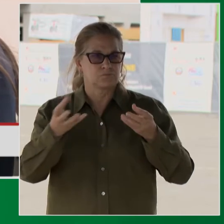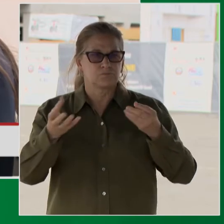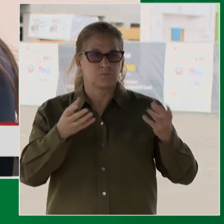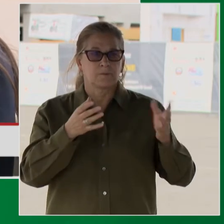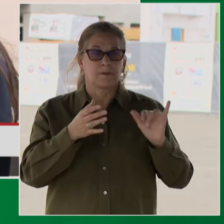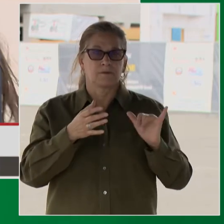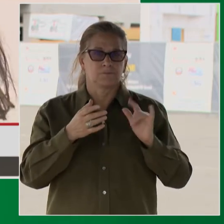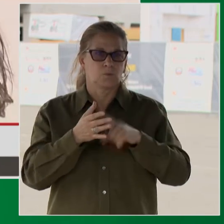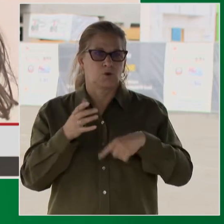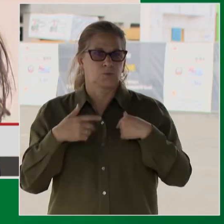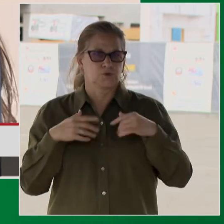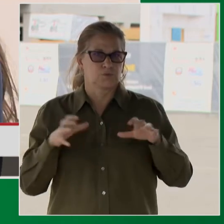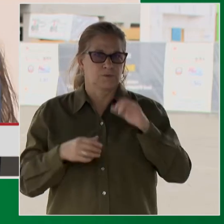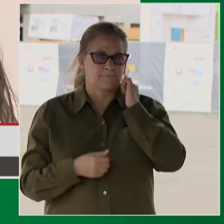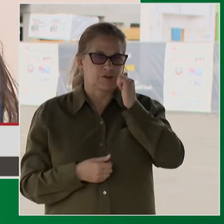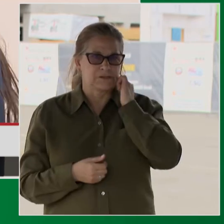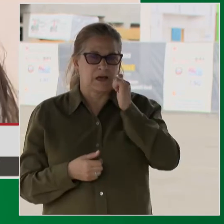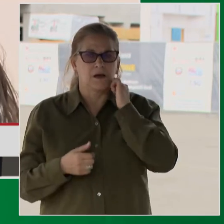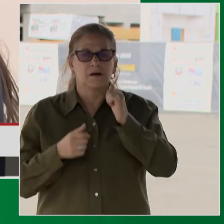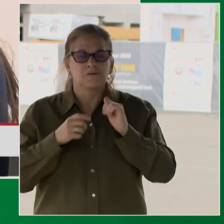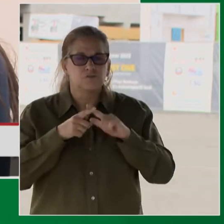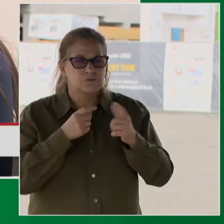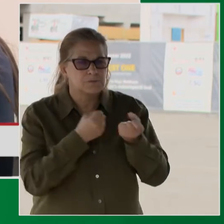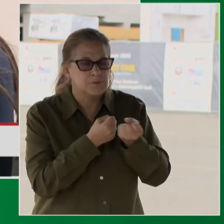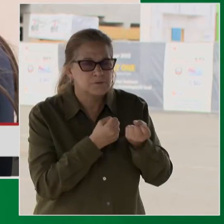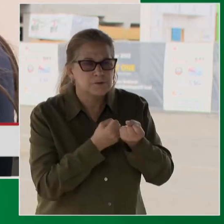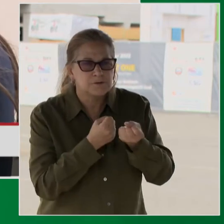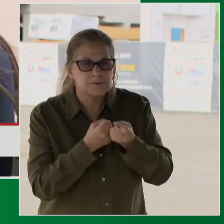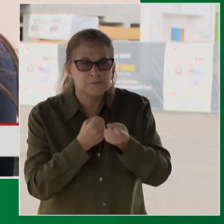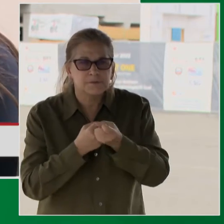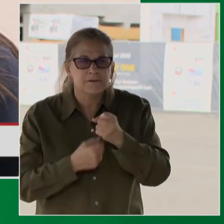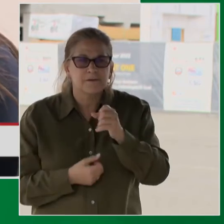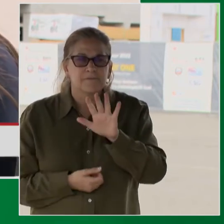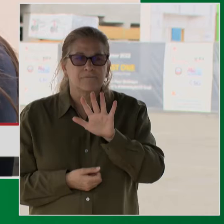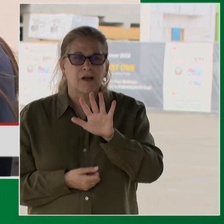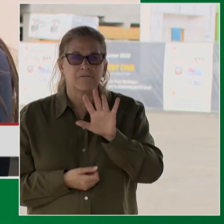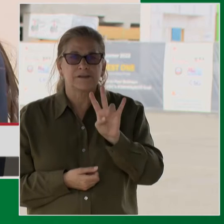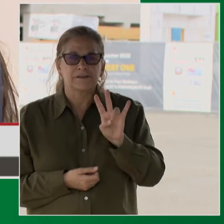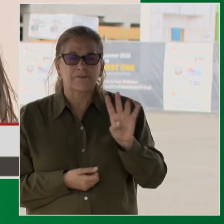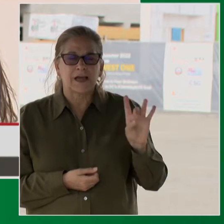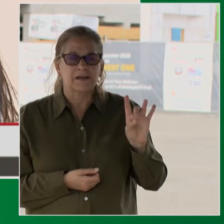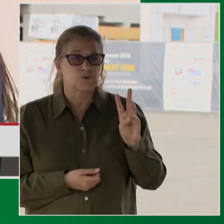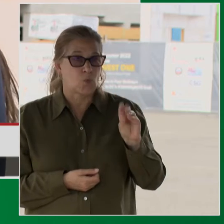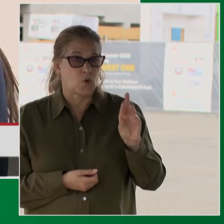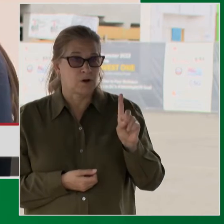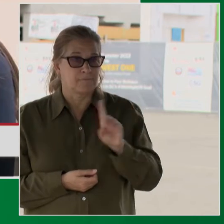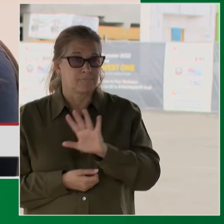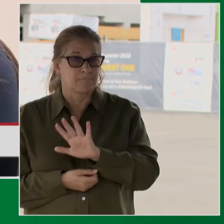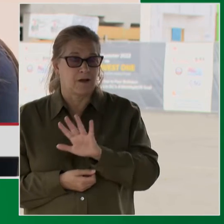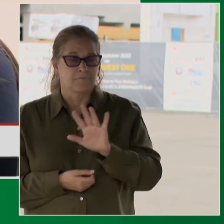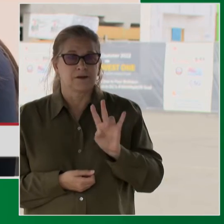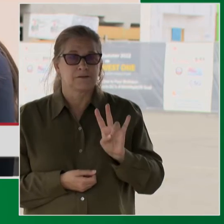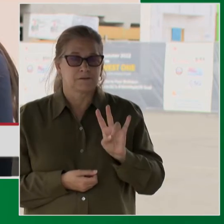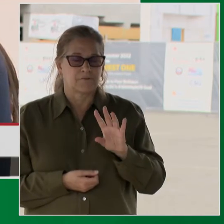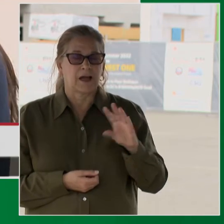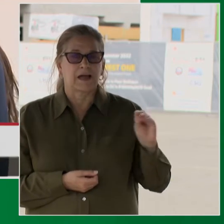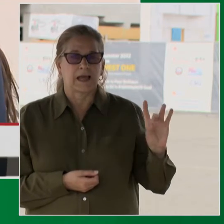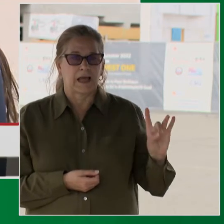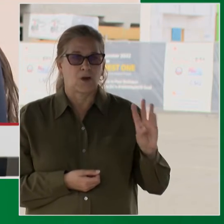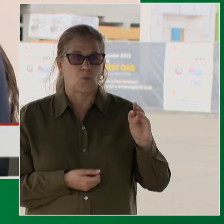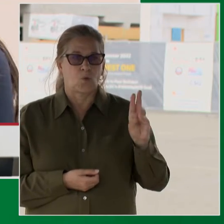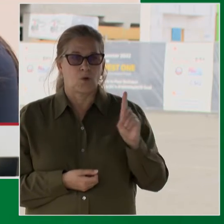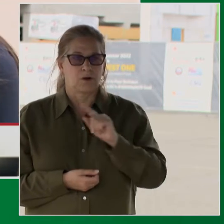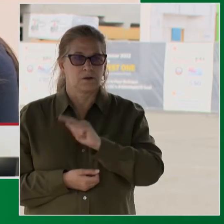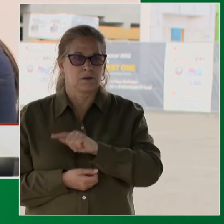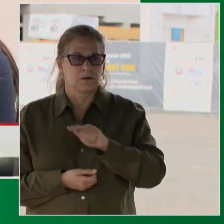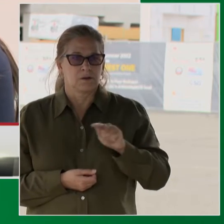that'll do is make some additional areas in wards 5, 7, and 8 eligible for the tax credit, and remove a few areas in wards